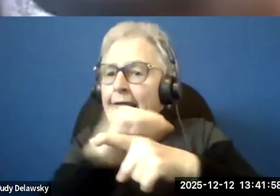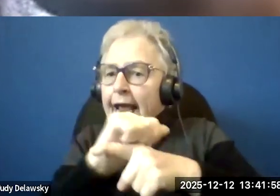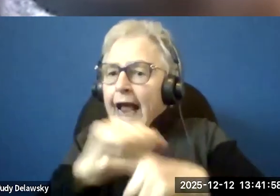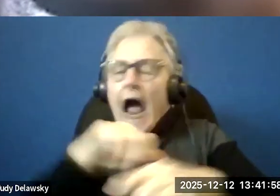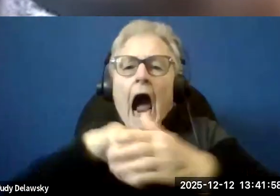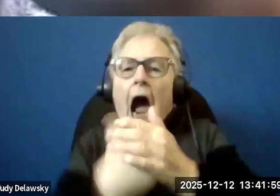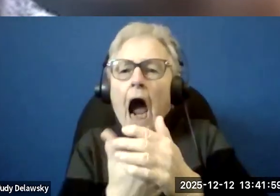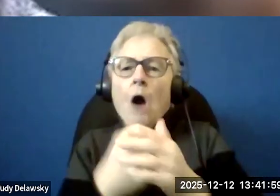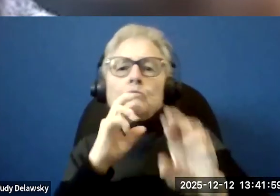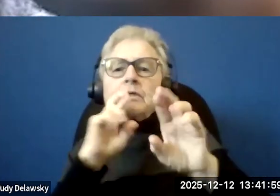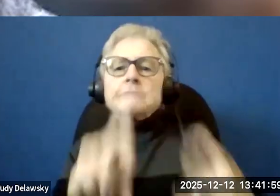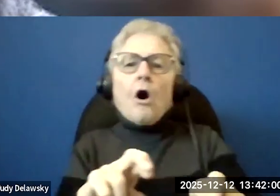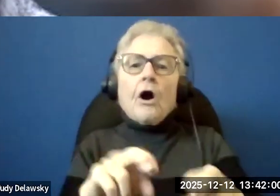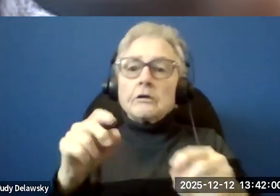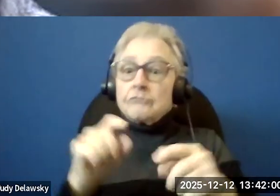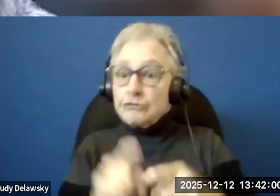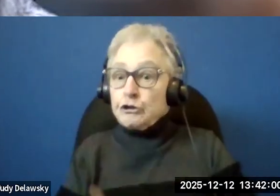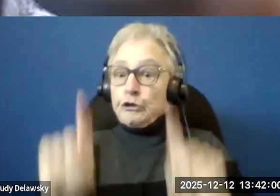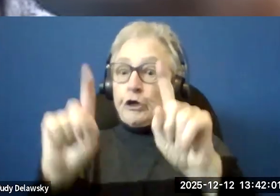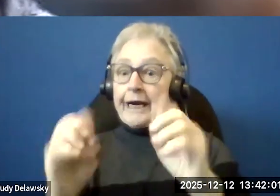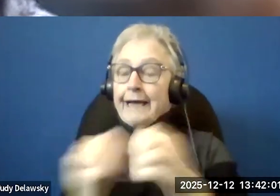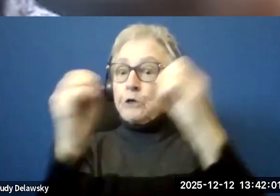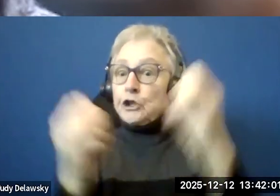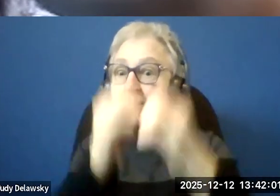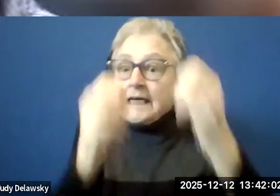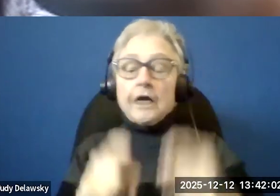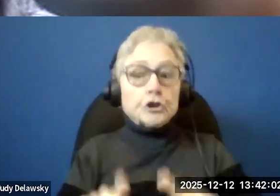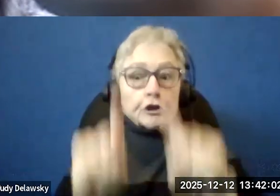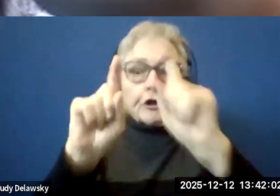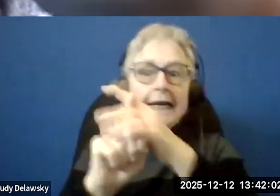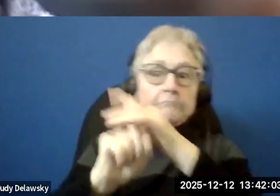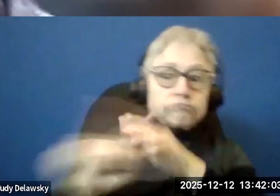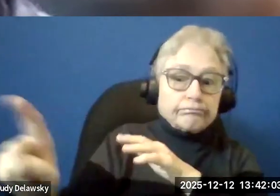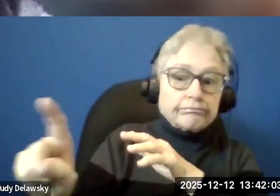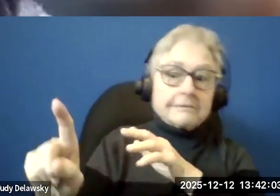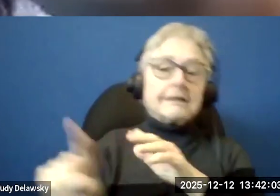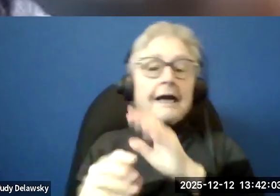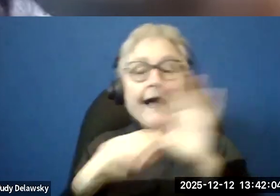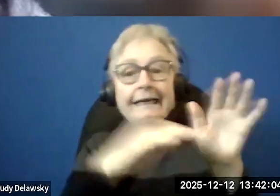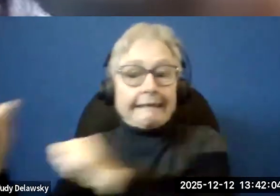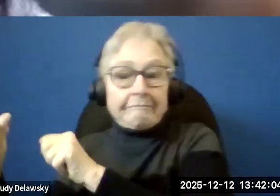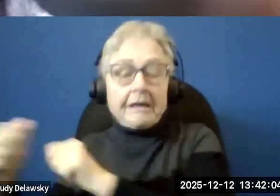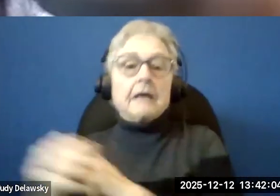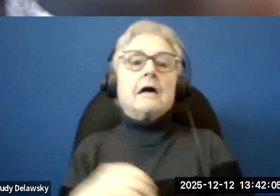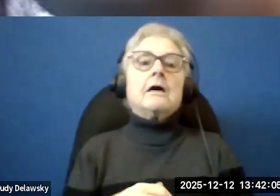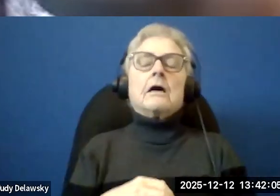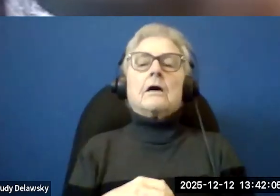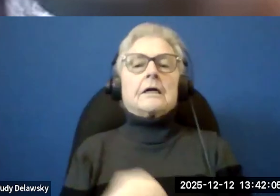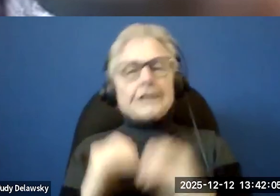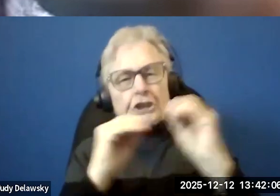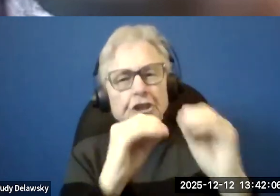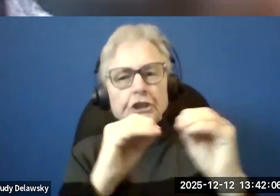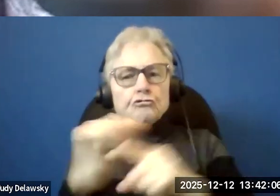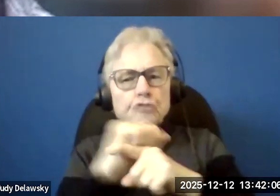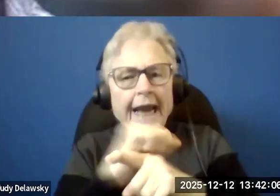in emergency situations, including evacuations. And training, I think, is something that is a key